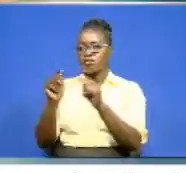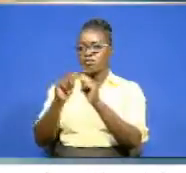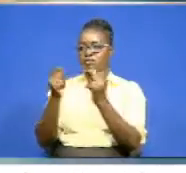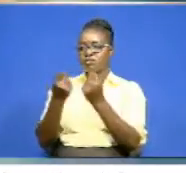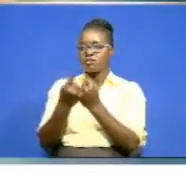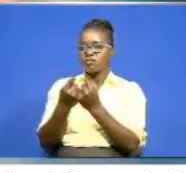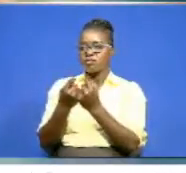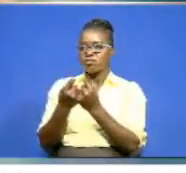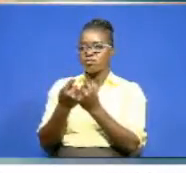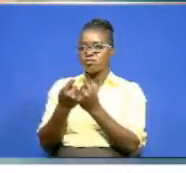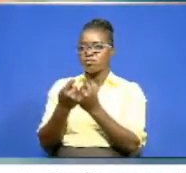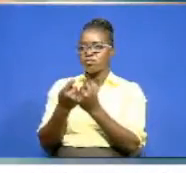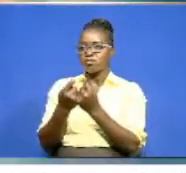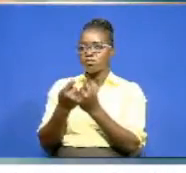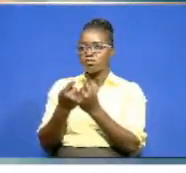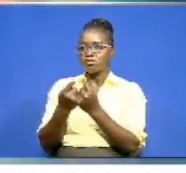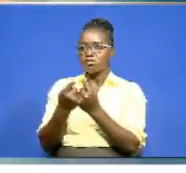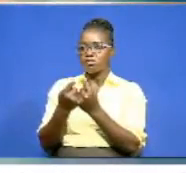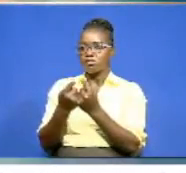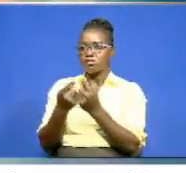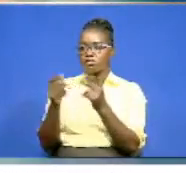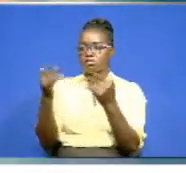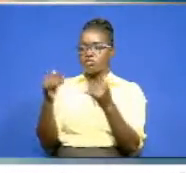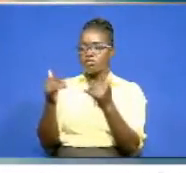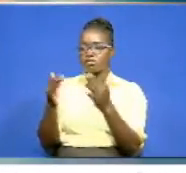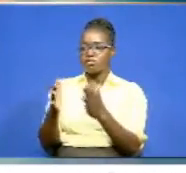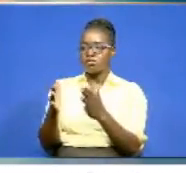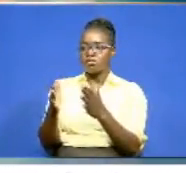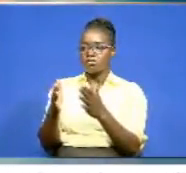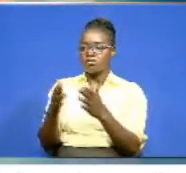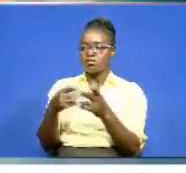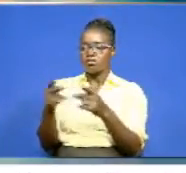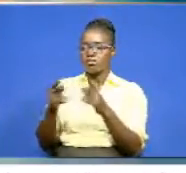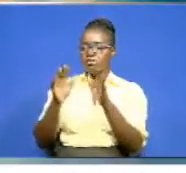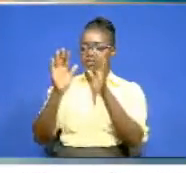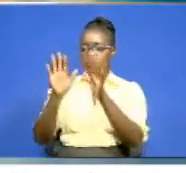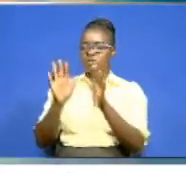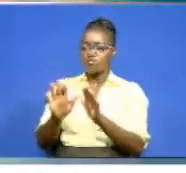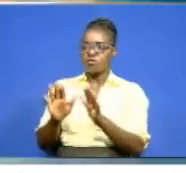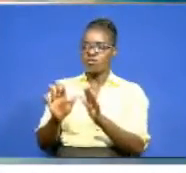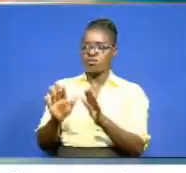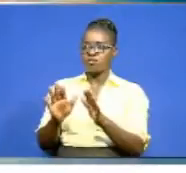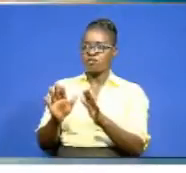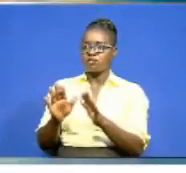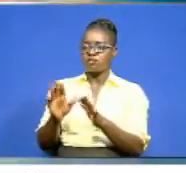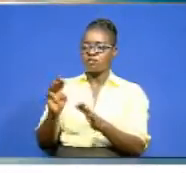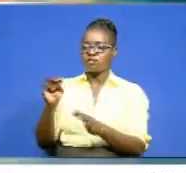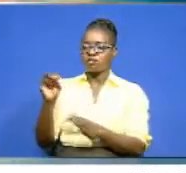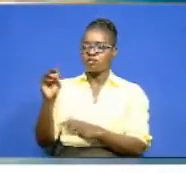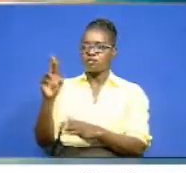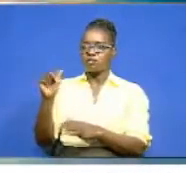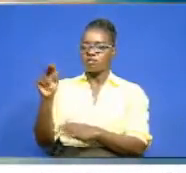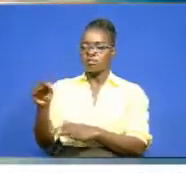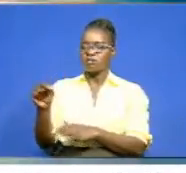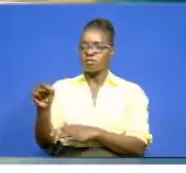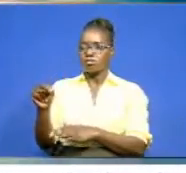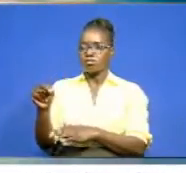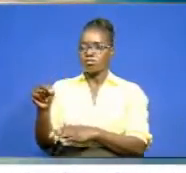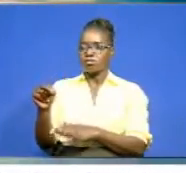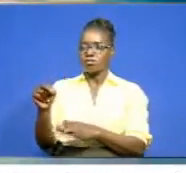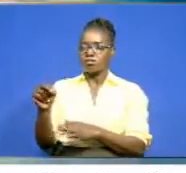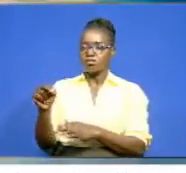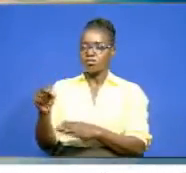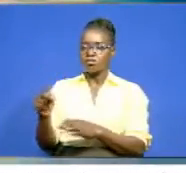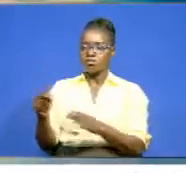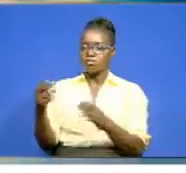board that has played the very important aspect of the Morans, the aspect of sourcing